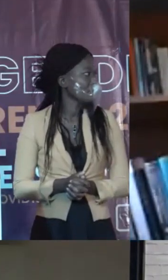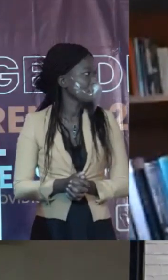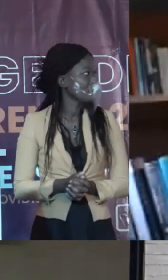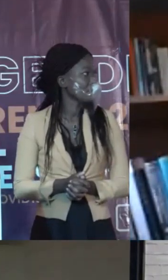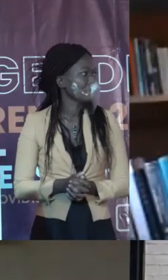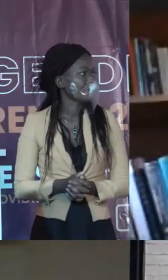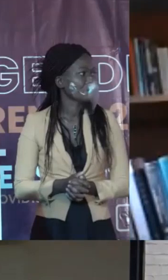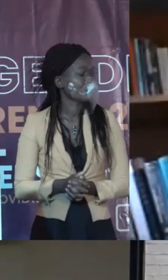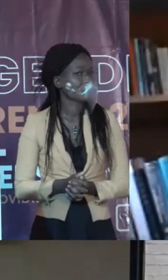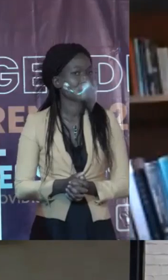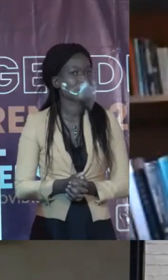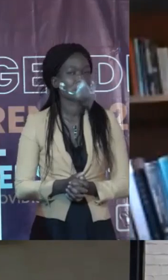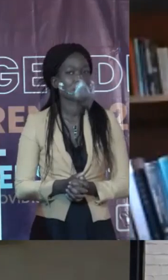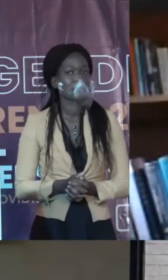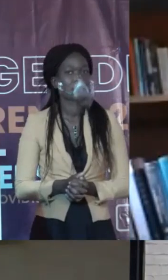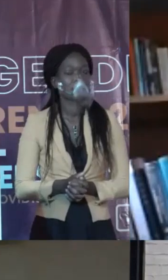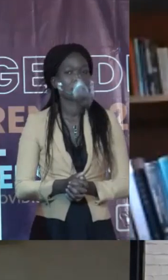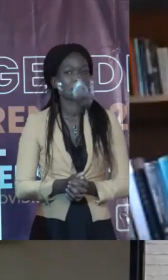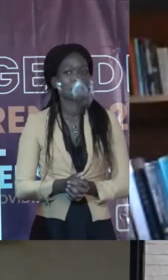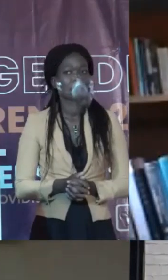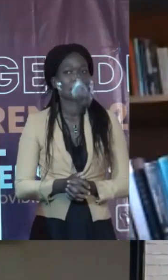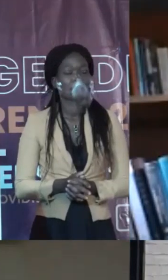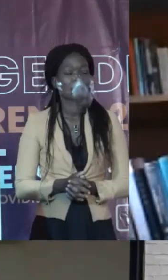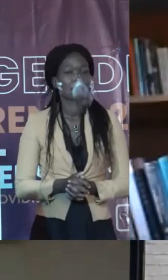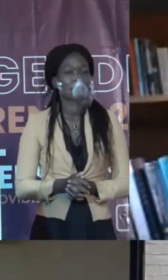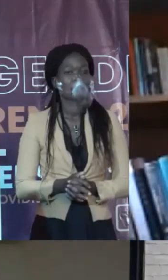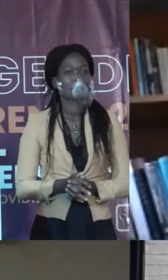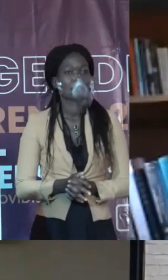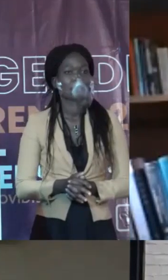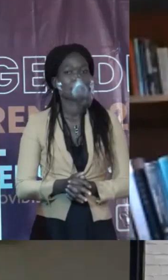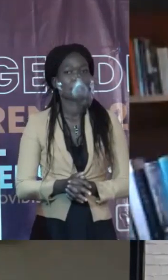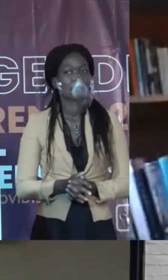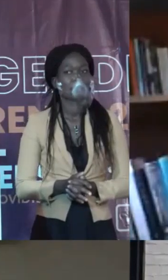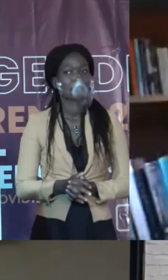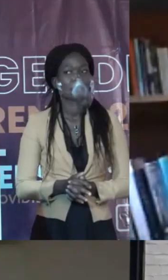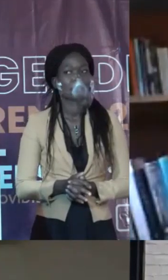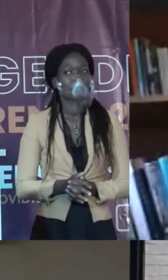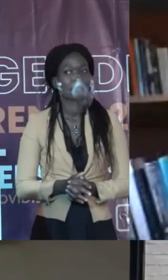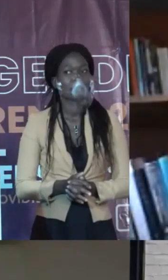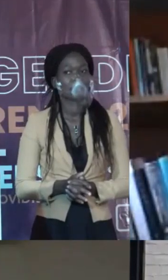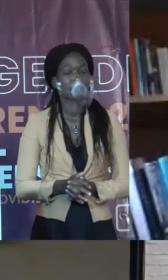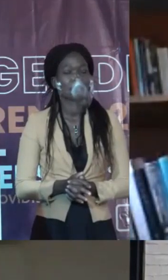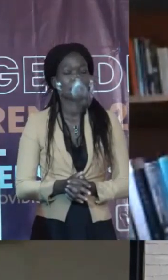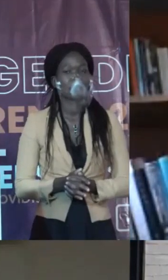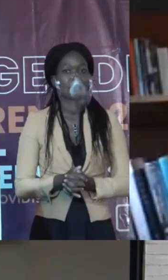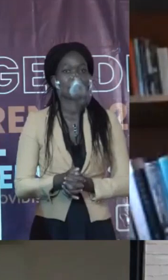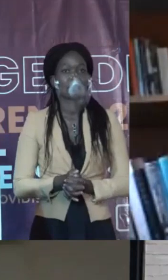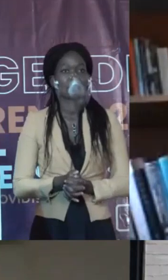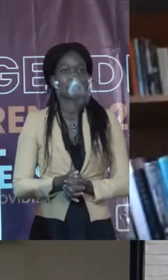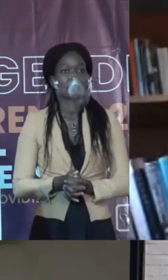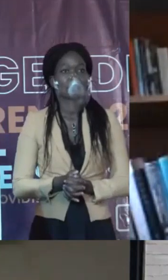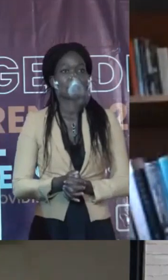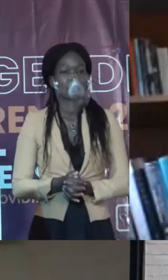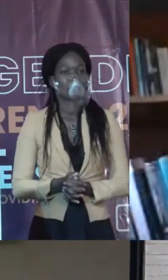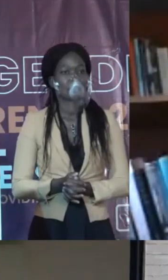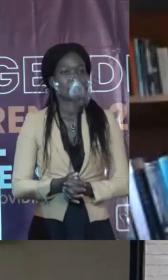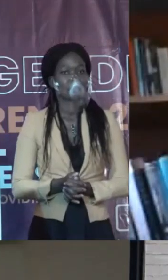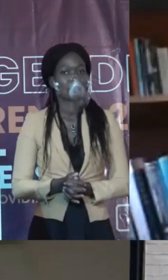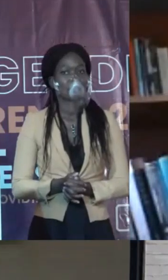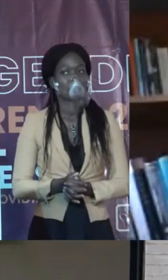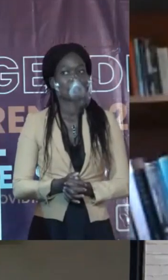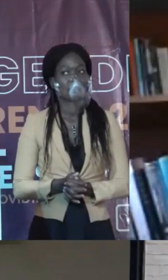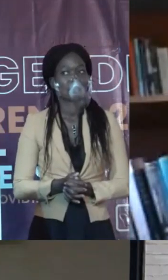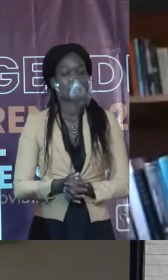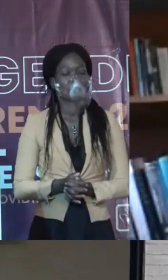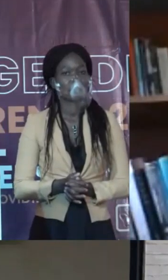vulnerable population, then you will find that it will cater for women, and it will be able to empower